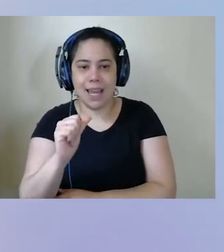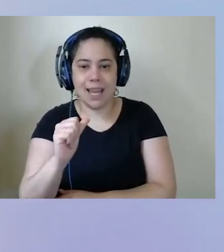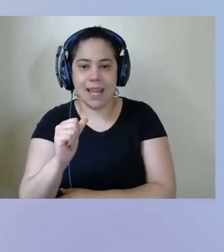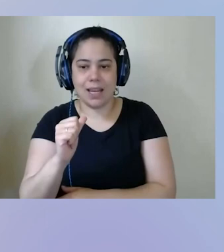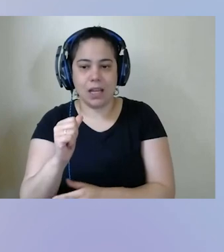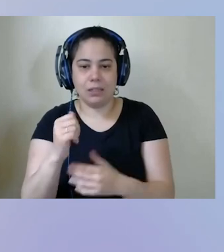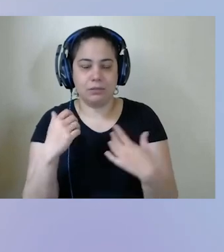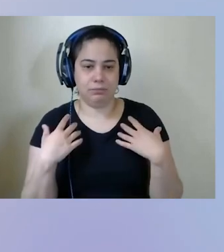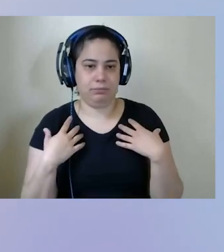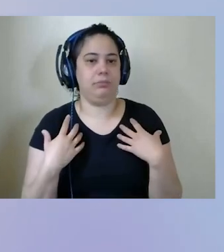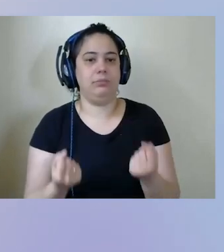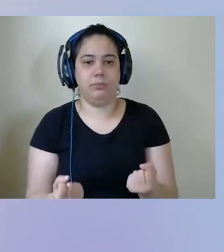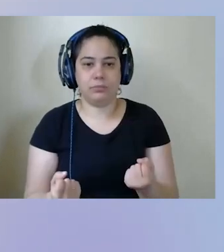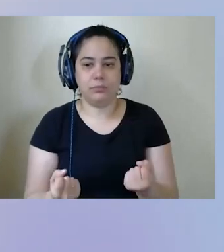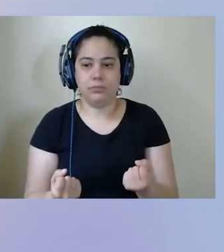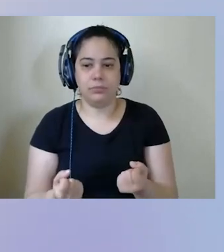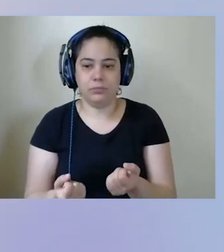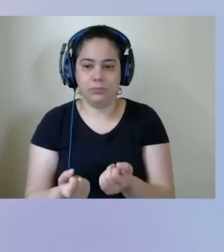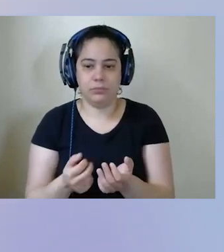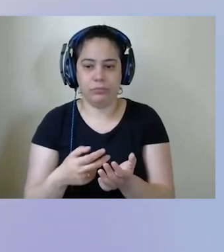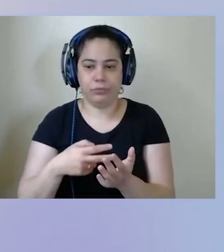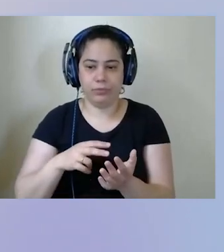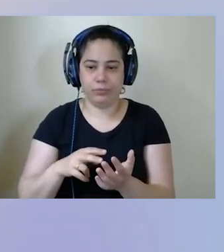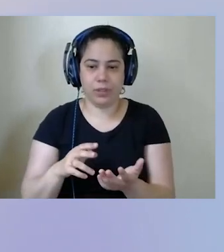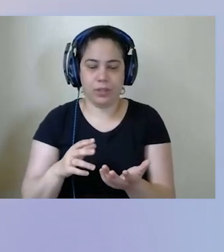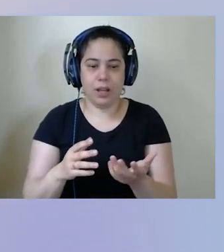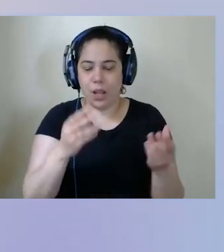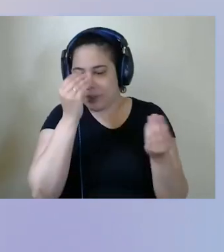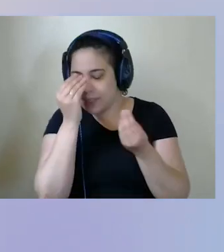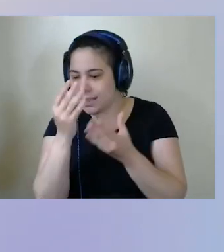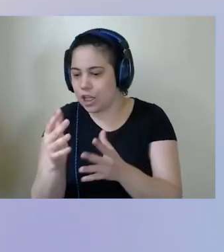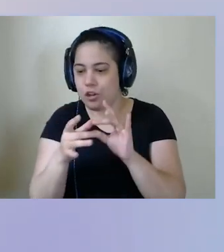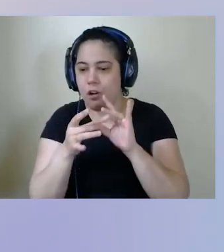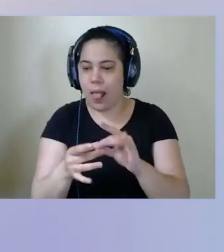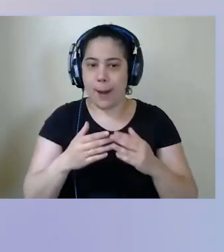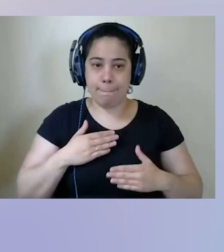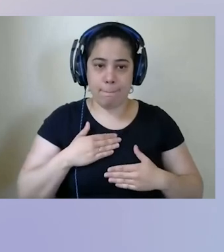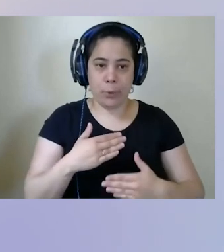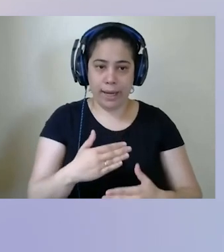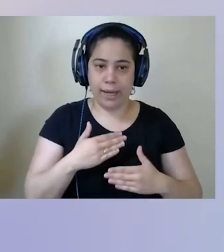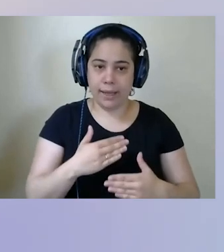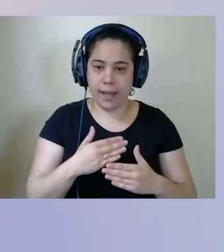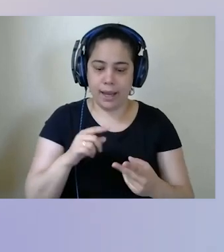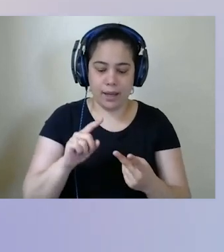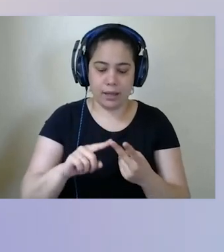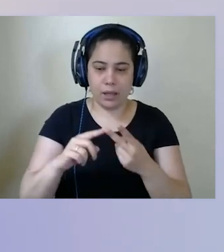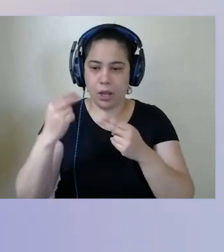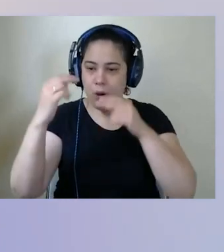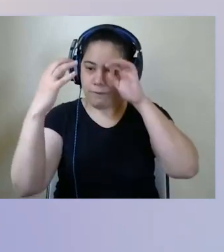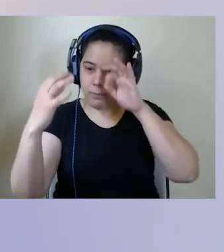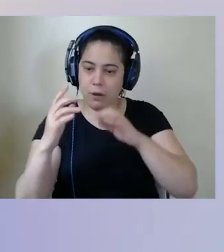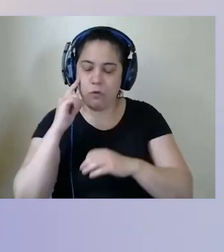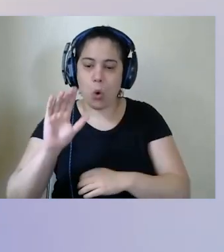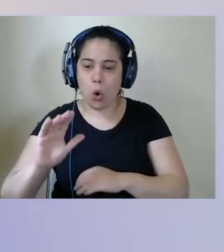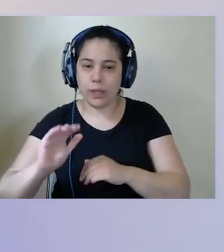I was letting her know about breathing so that, that she, her 14-year-old,